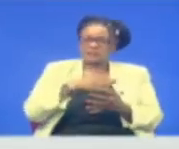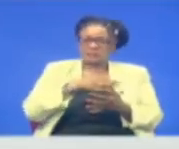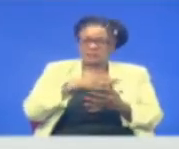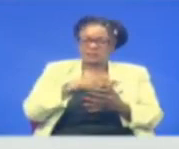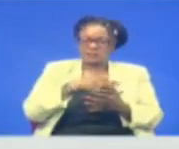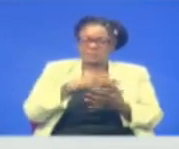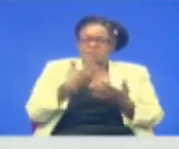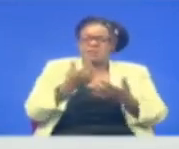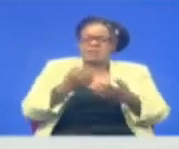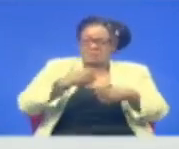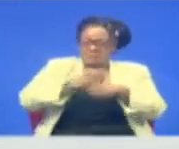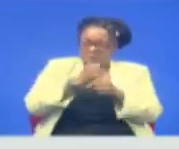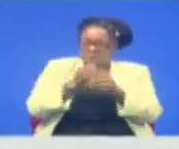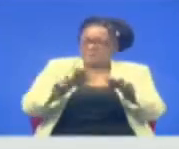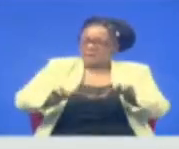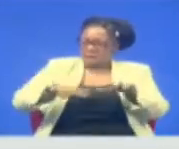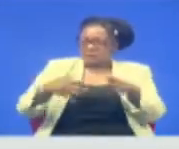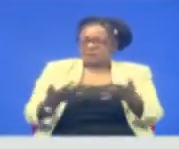nikuandalie karamu kule.